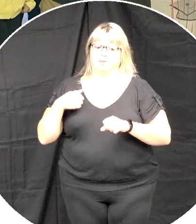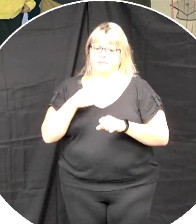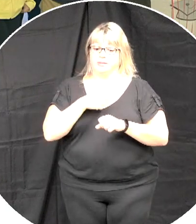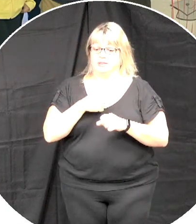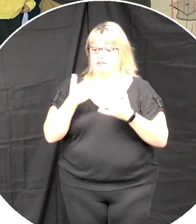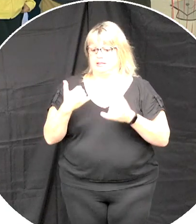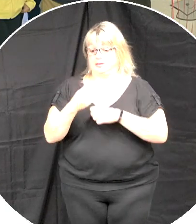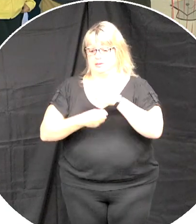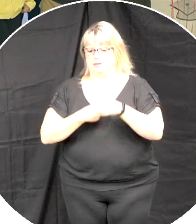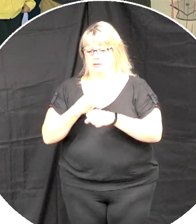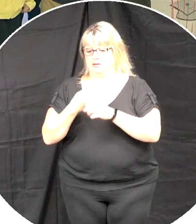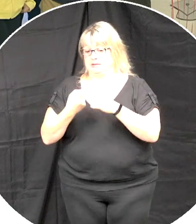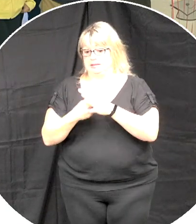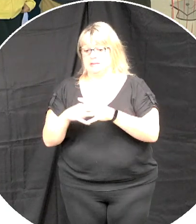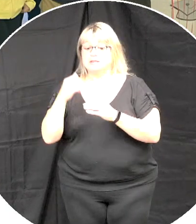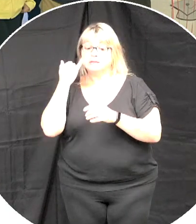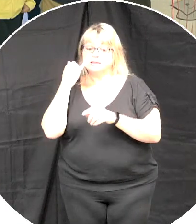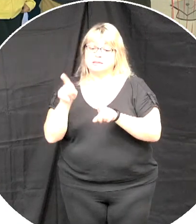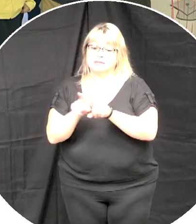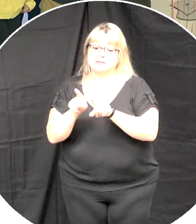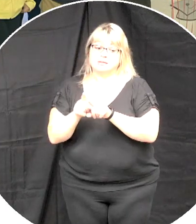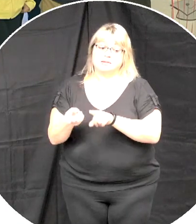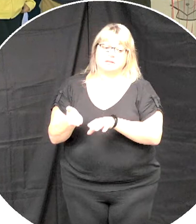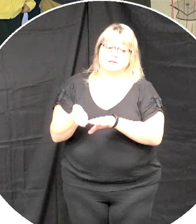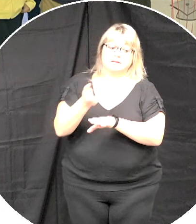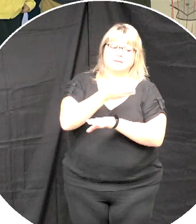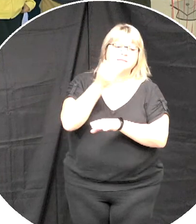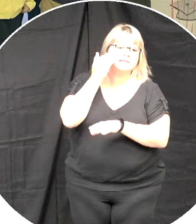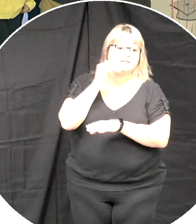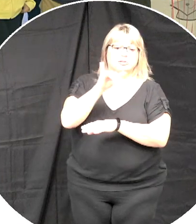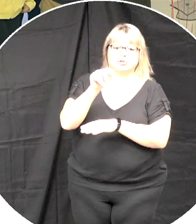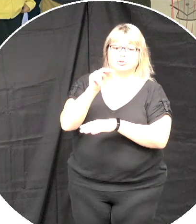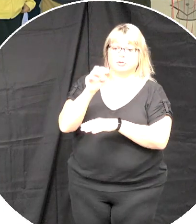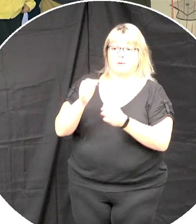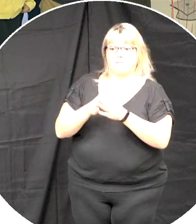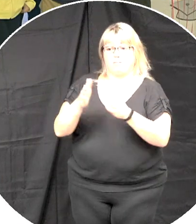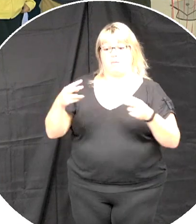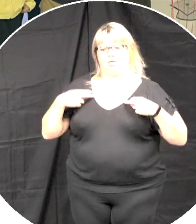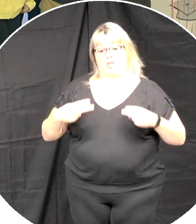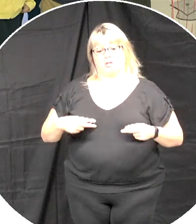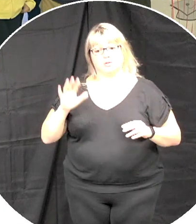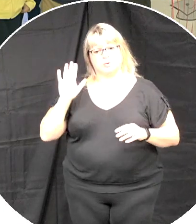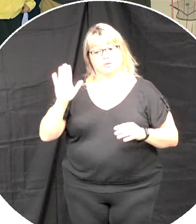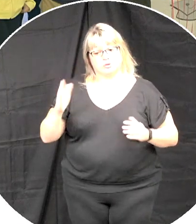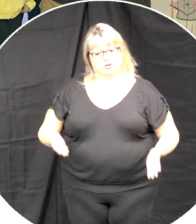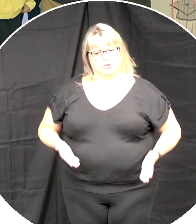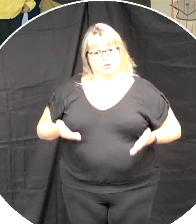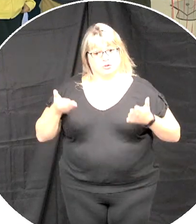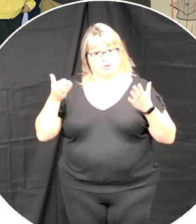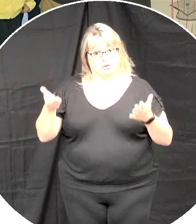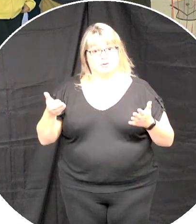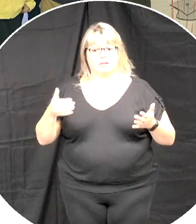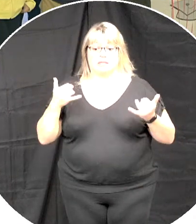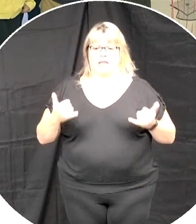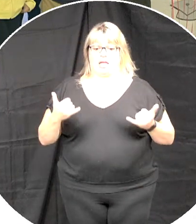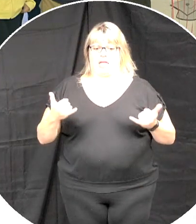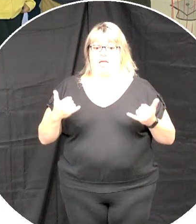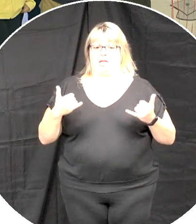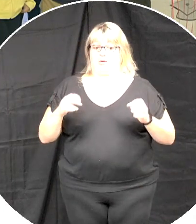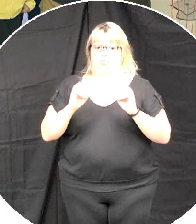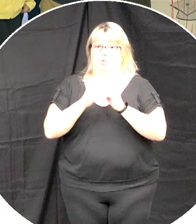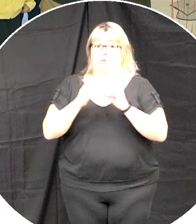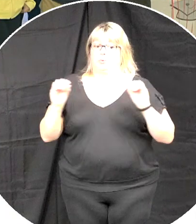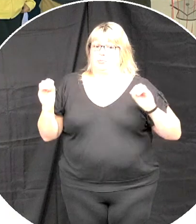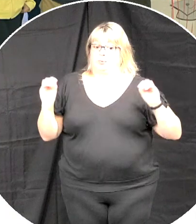ended the last school year, and that is a public health recommendation, given that the public health emergency is officially over, of a